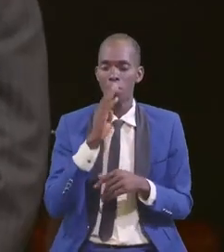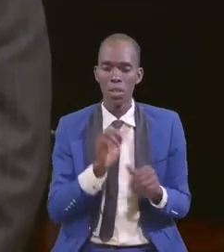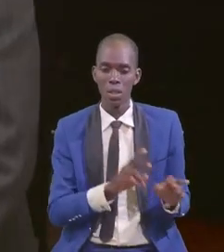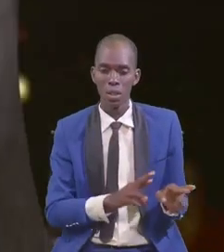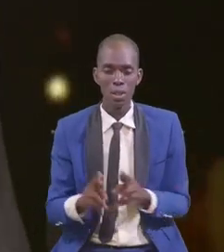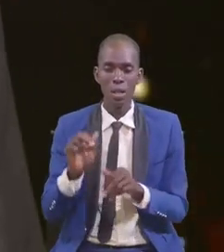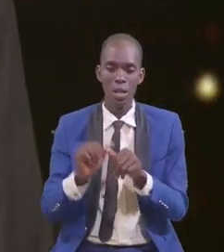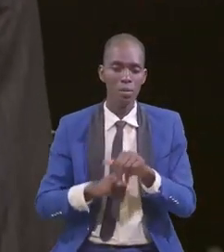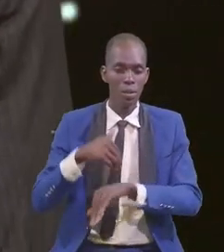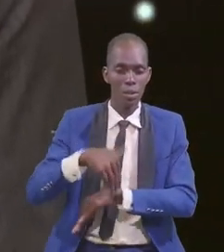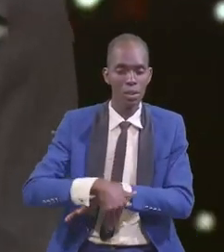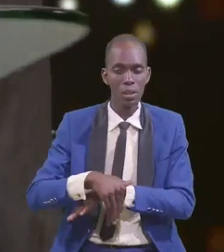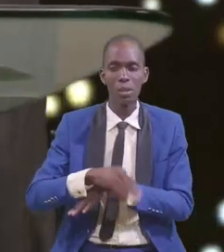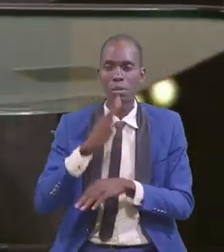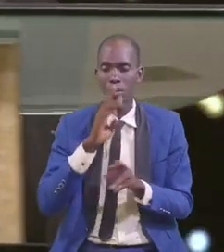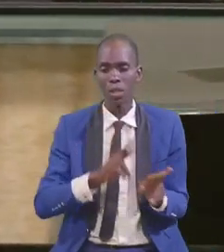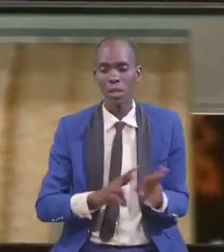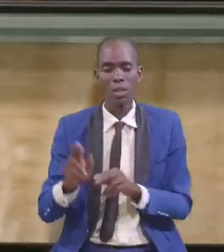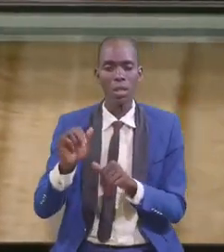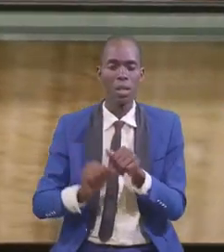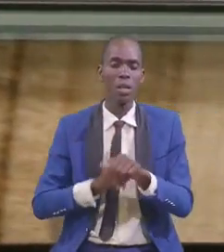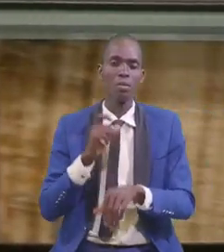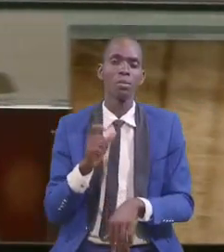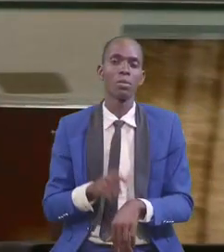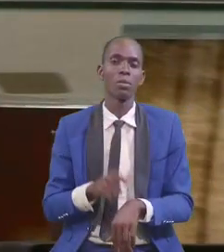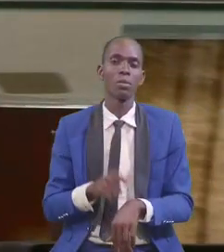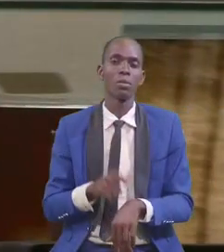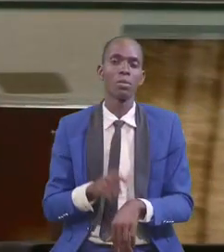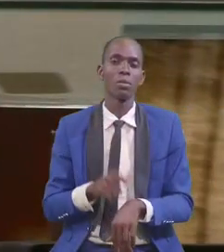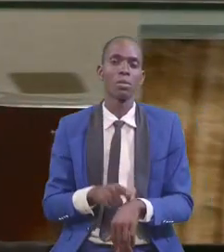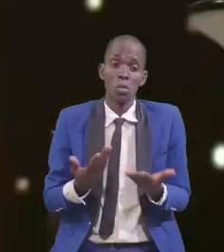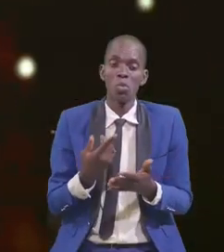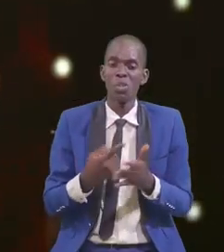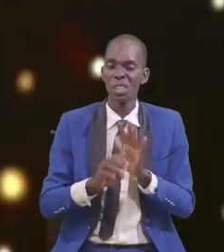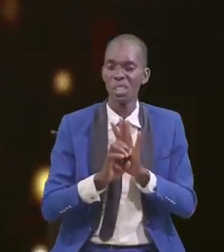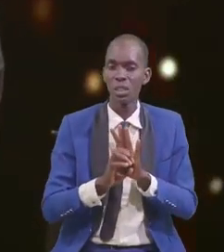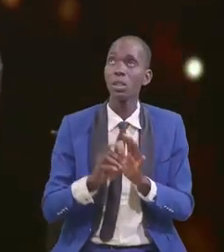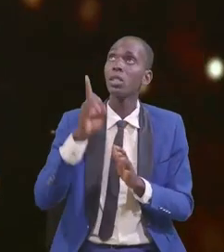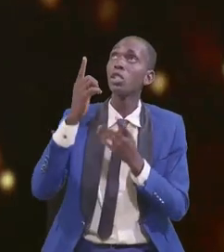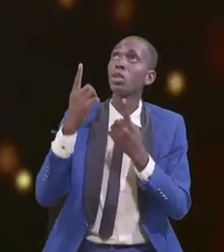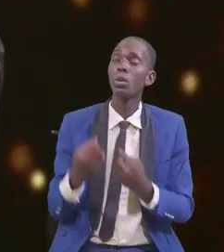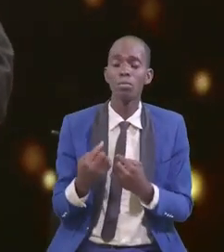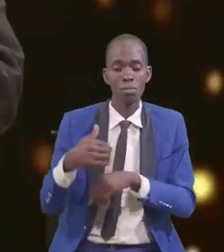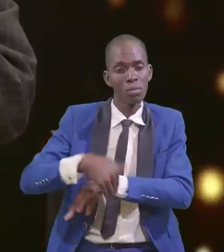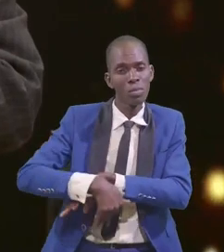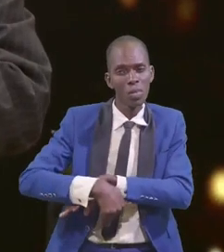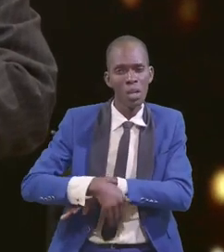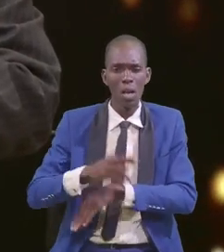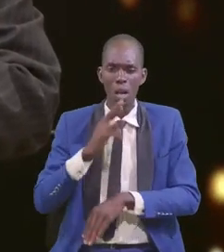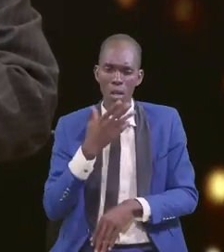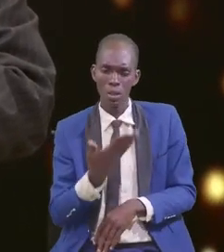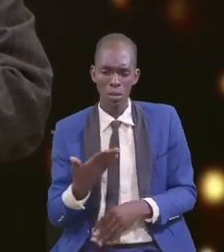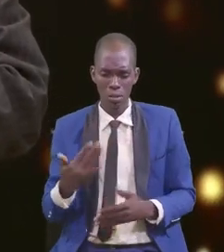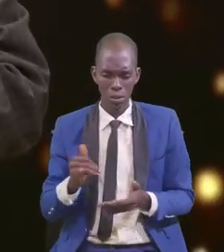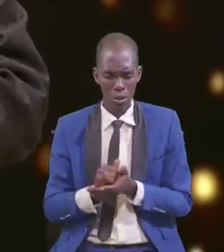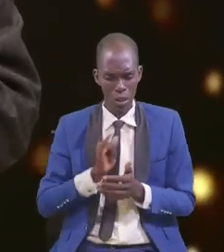every night. Be ready every time. What if he comes tonight? Are there things I should make